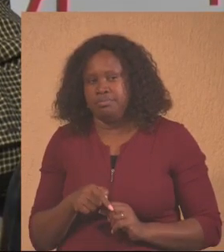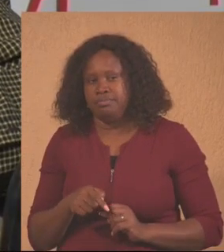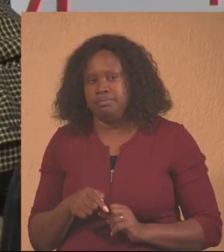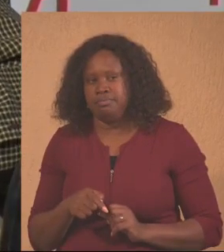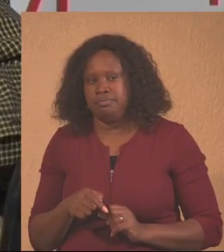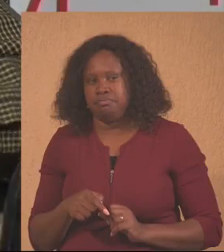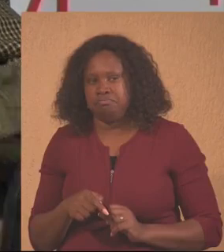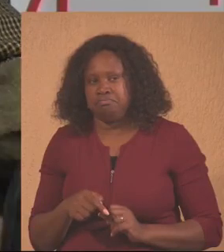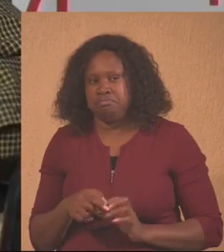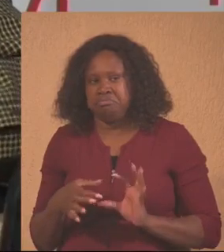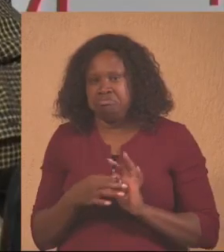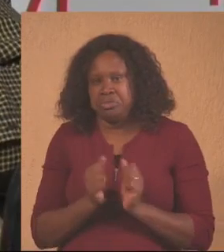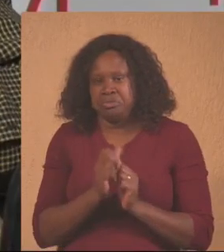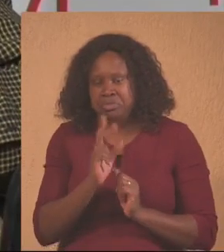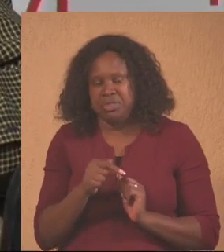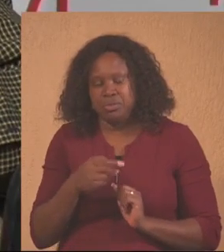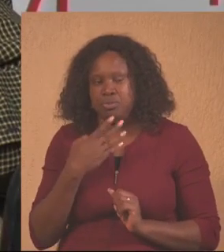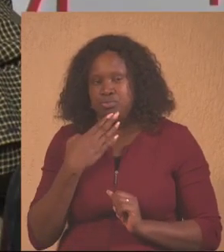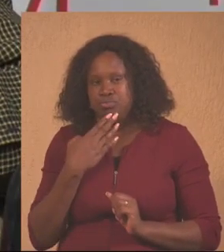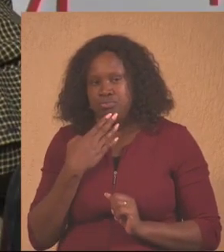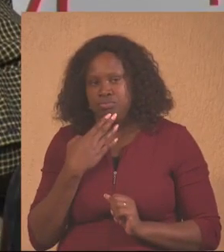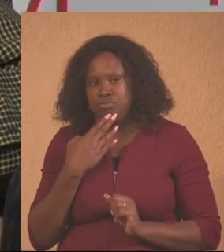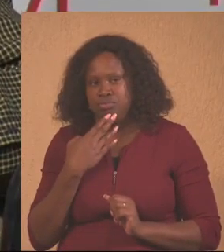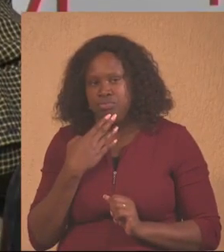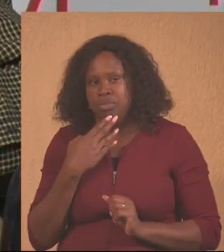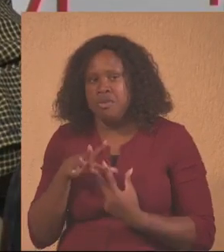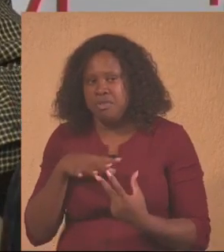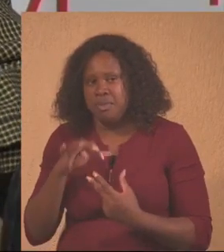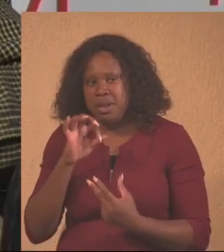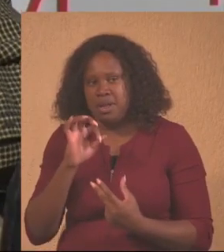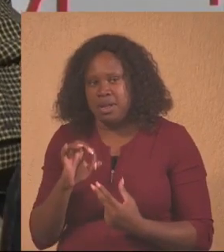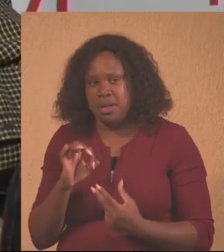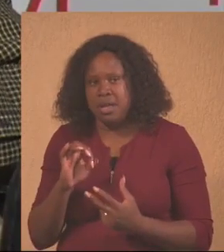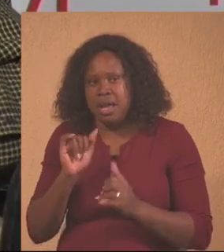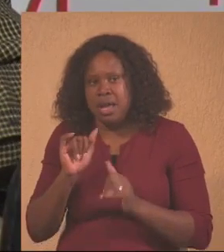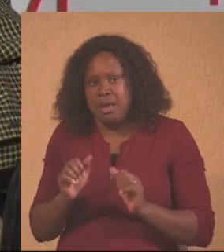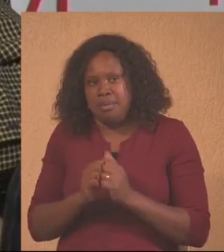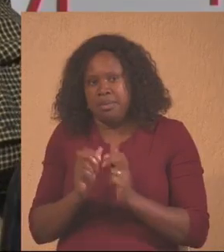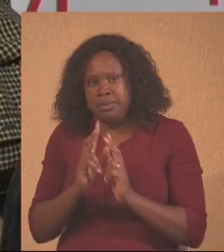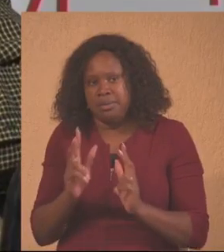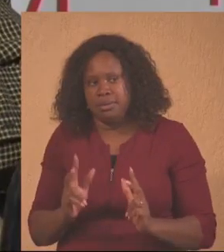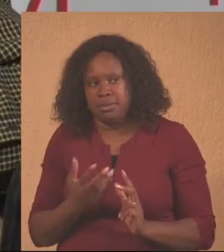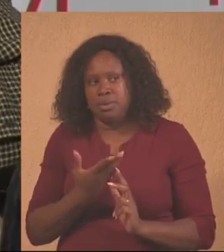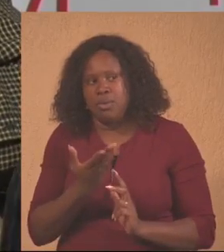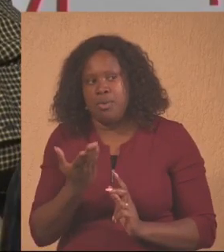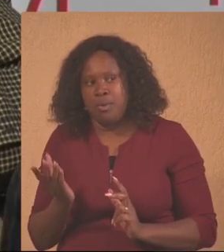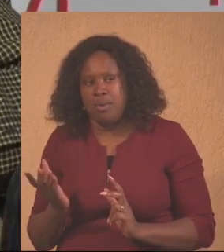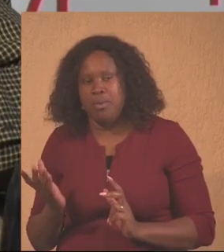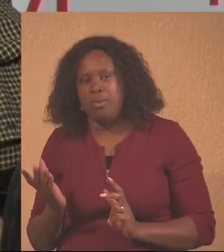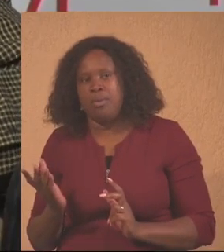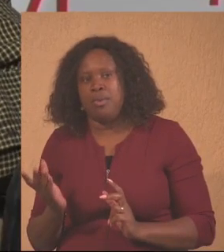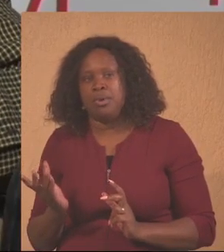The immediate family members who are living with it are all now going to be